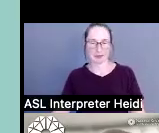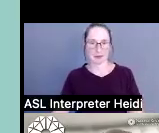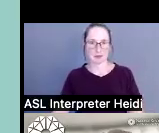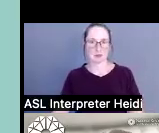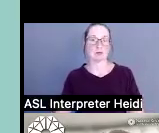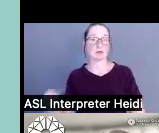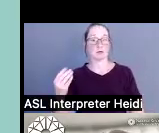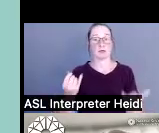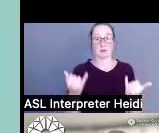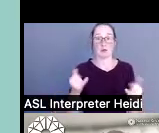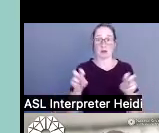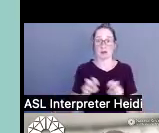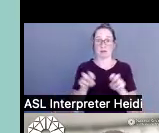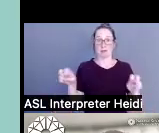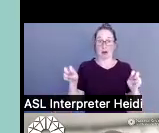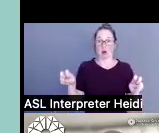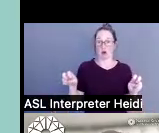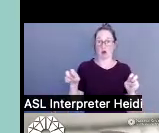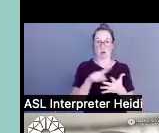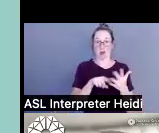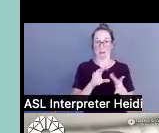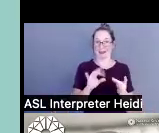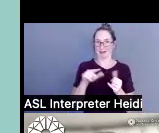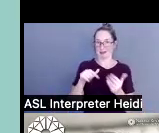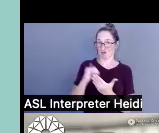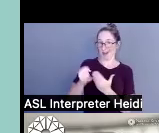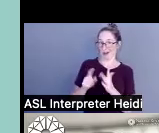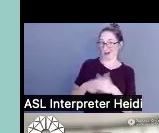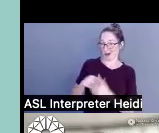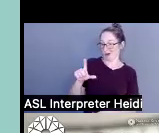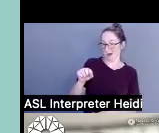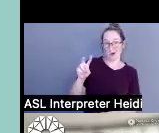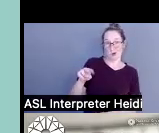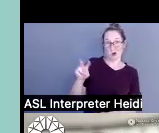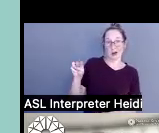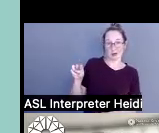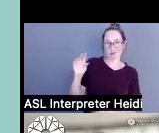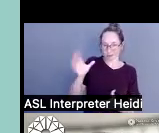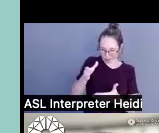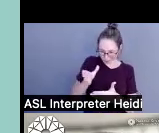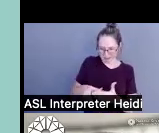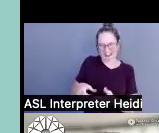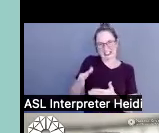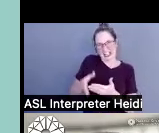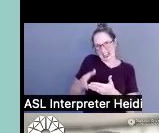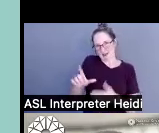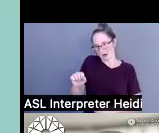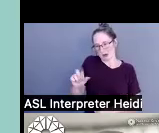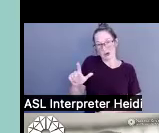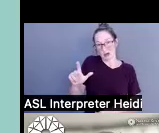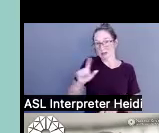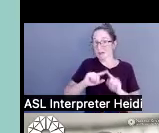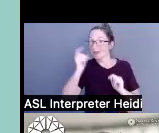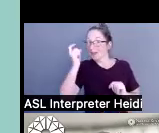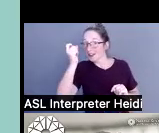So as the panel mentioned, this project started in 2022 and it was concluded at the end of 2023.